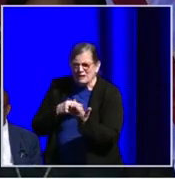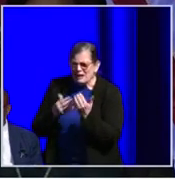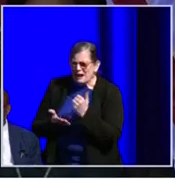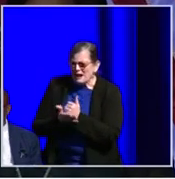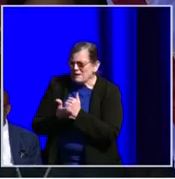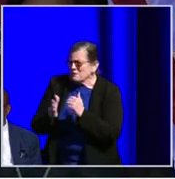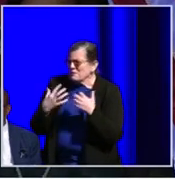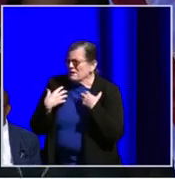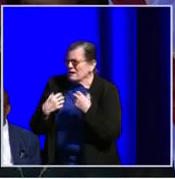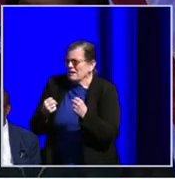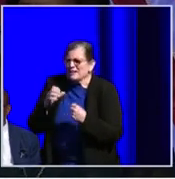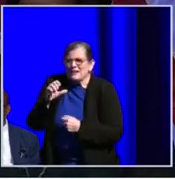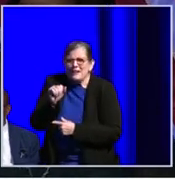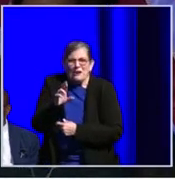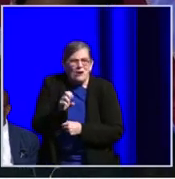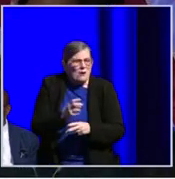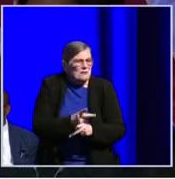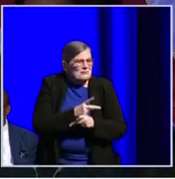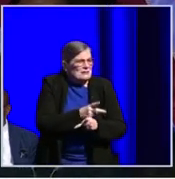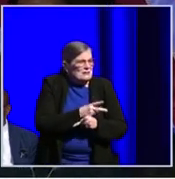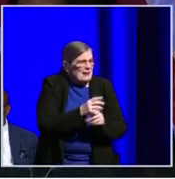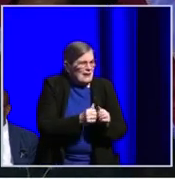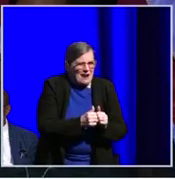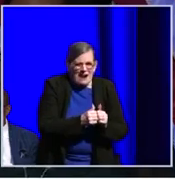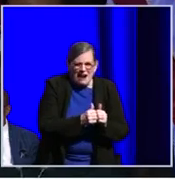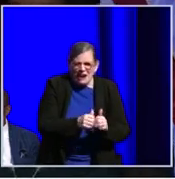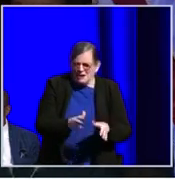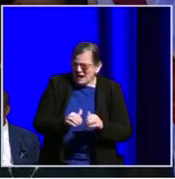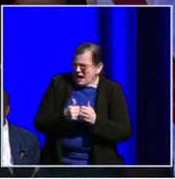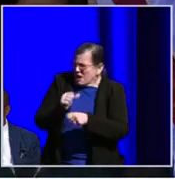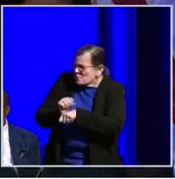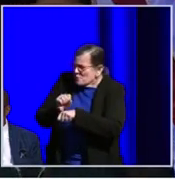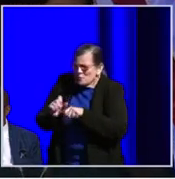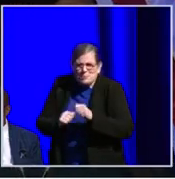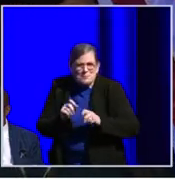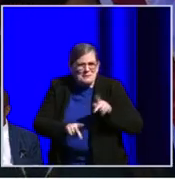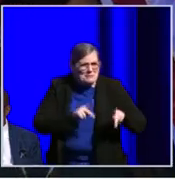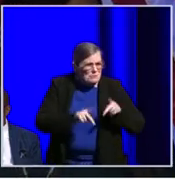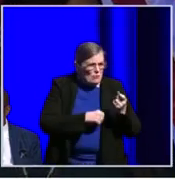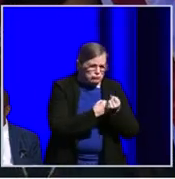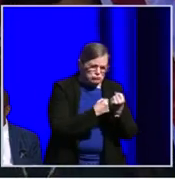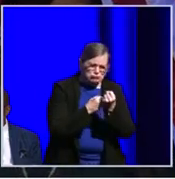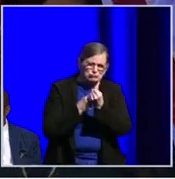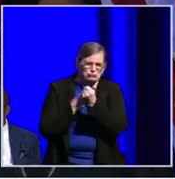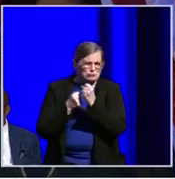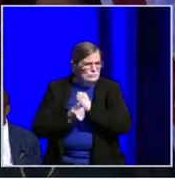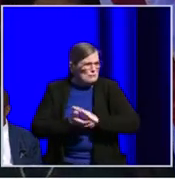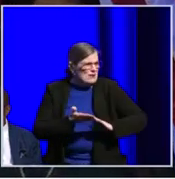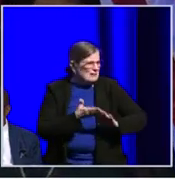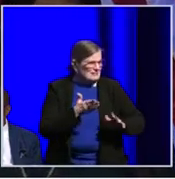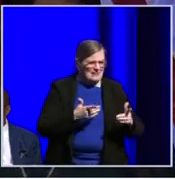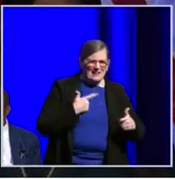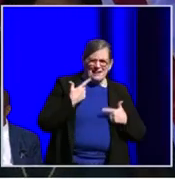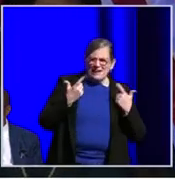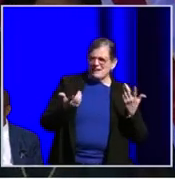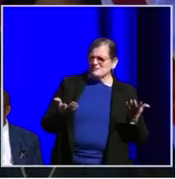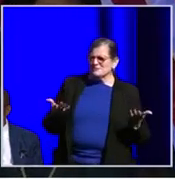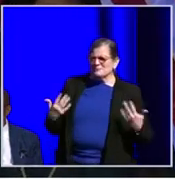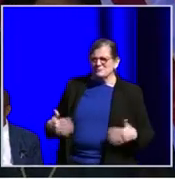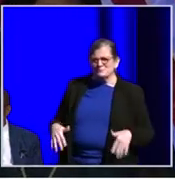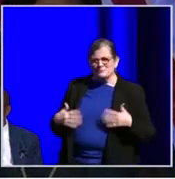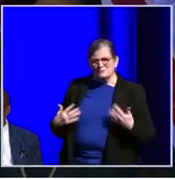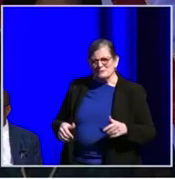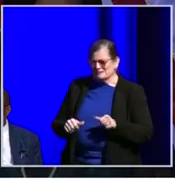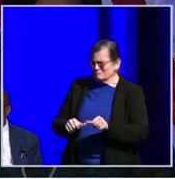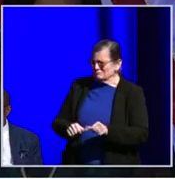make sure that hardworking people that built our city and that make it run every day can afford to live here? We